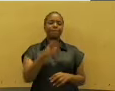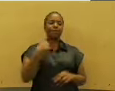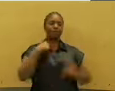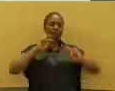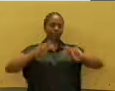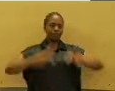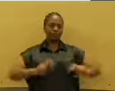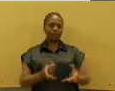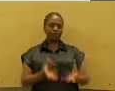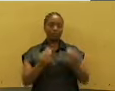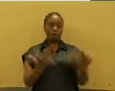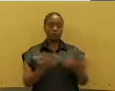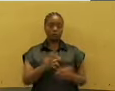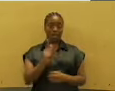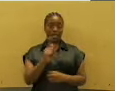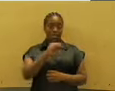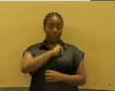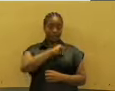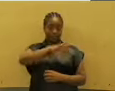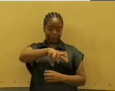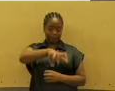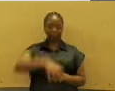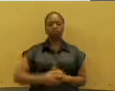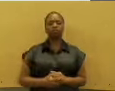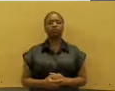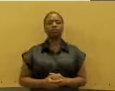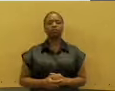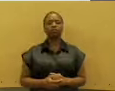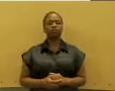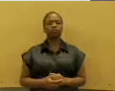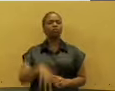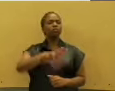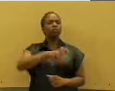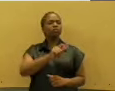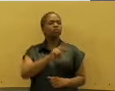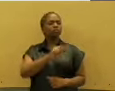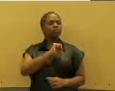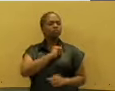in KZN stated that where sexual and reproductive health needs of